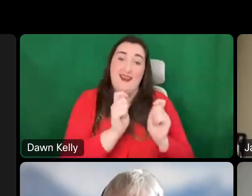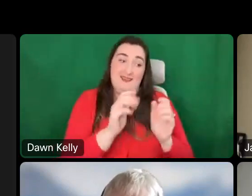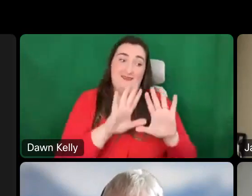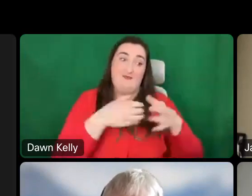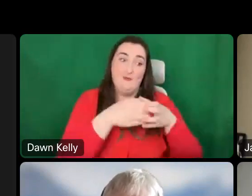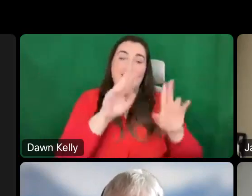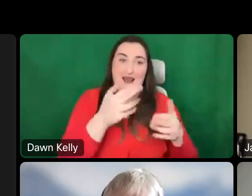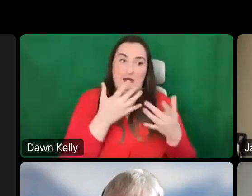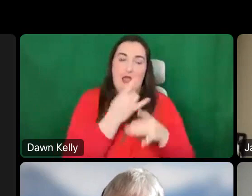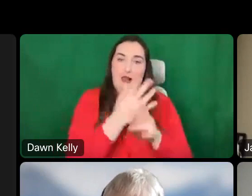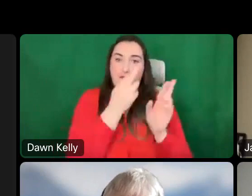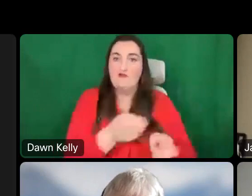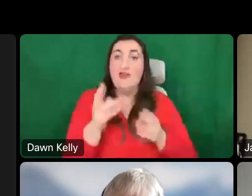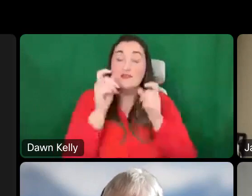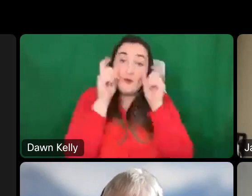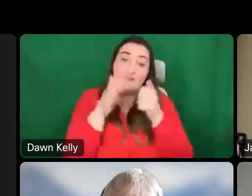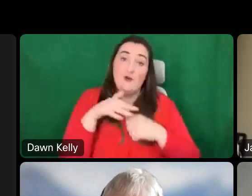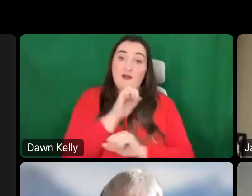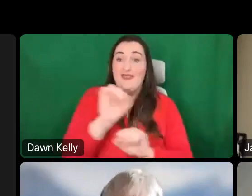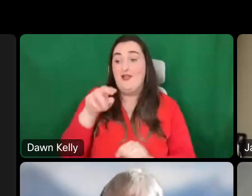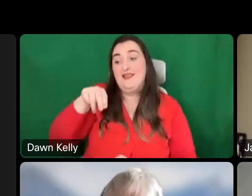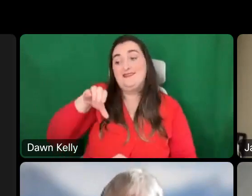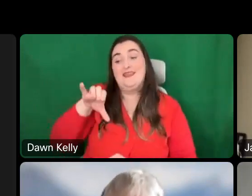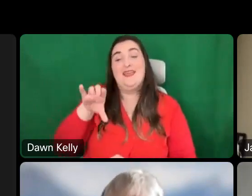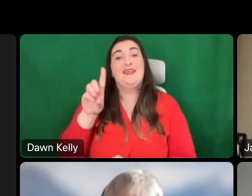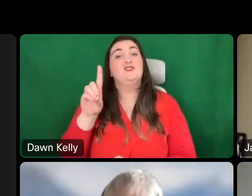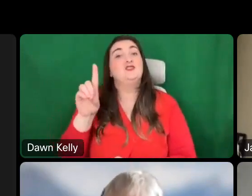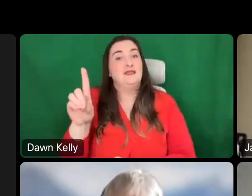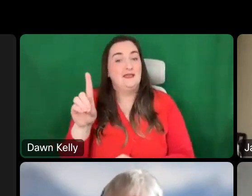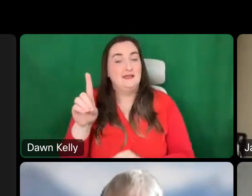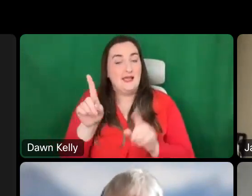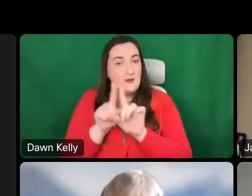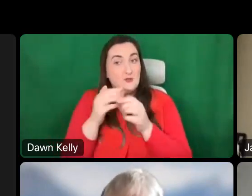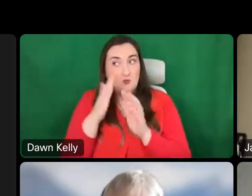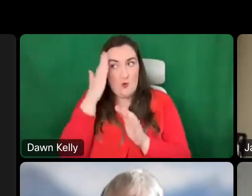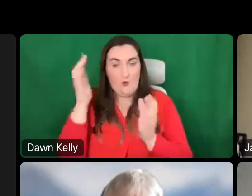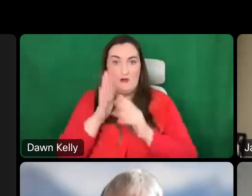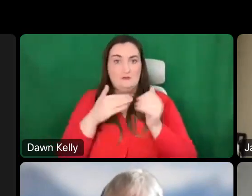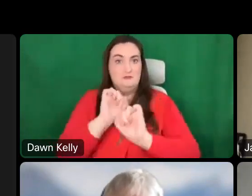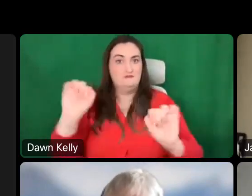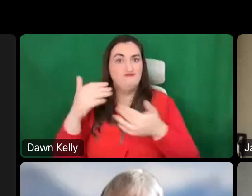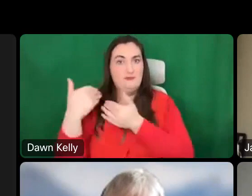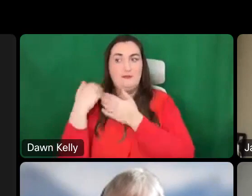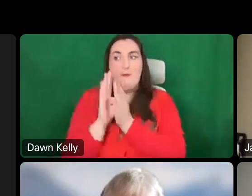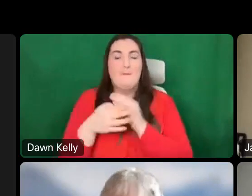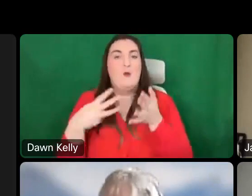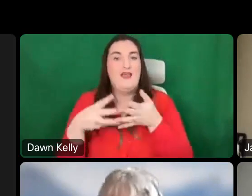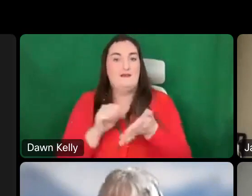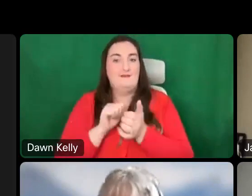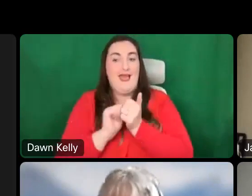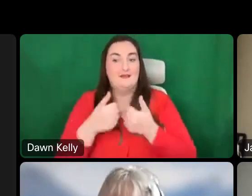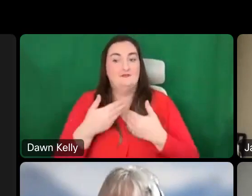raise awareness for their NCHDs so they're aware of what their responsibilities will be when the Act comes into place. Great, thanks,